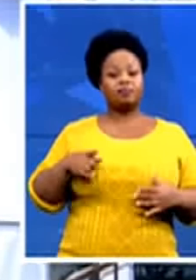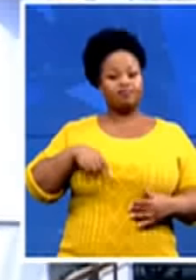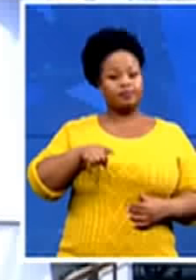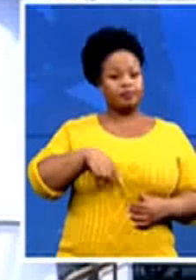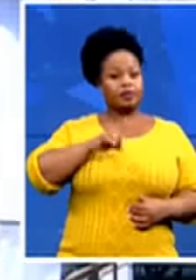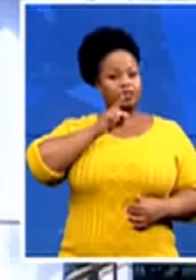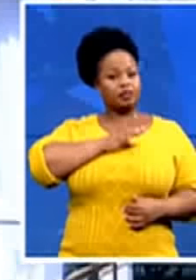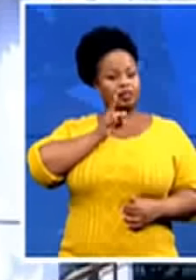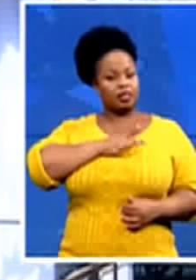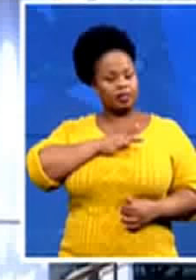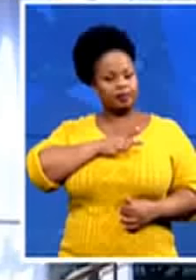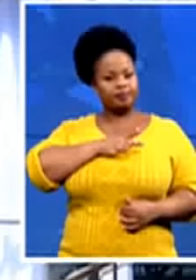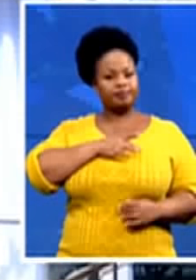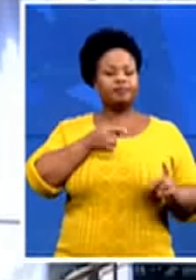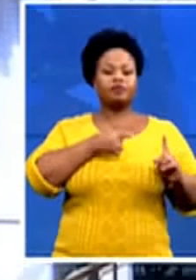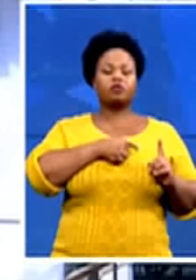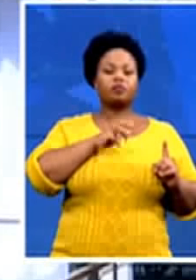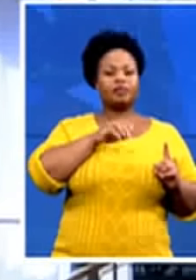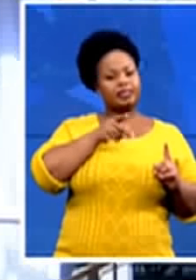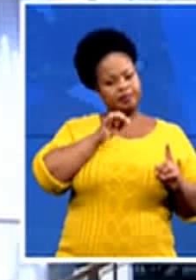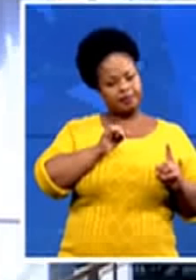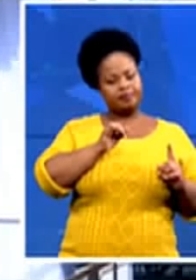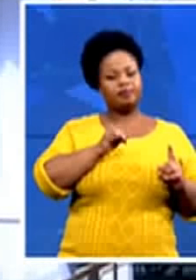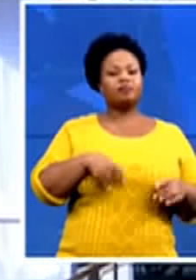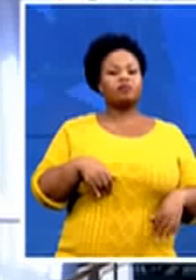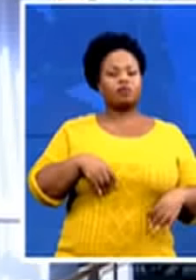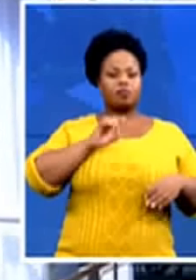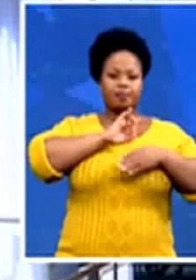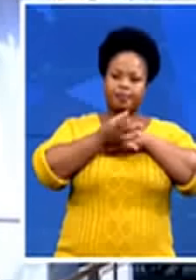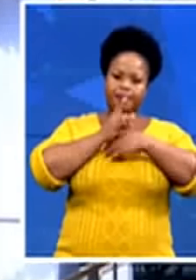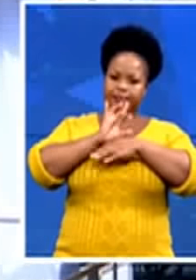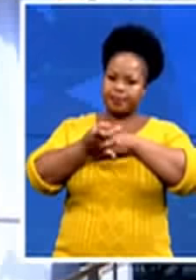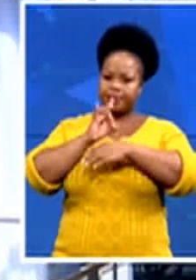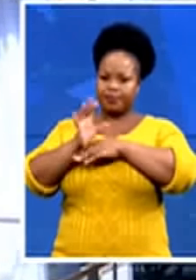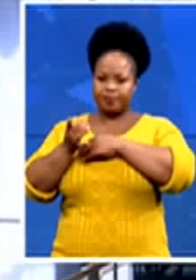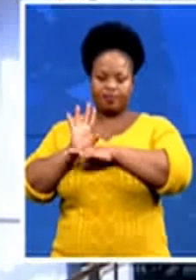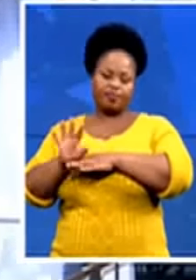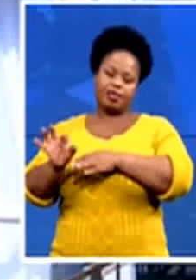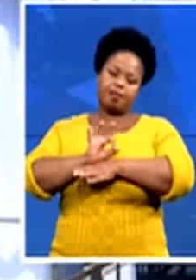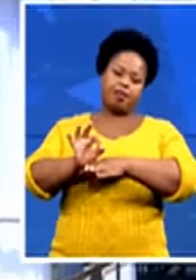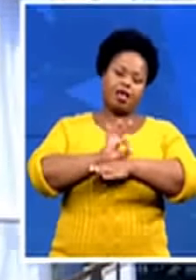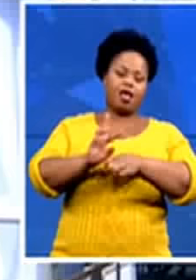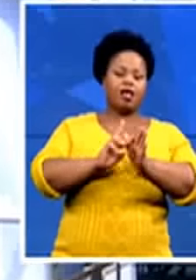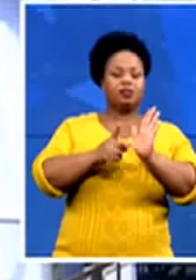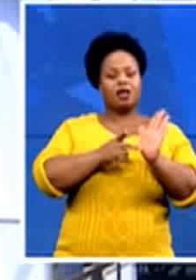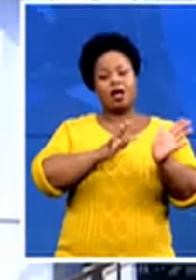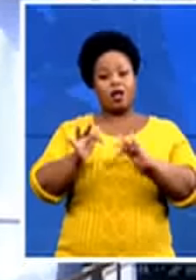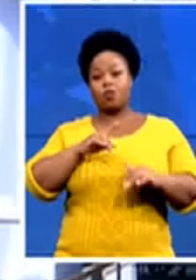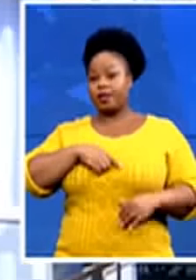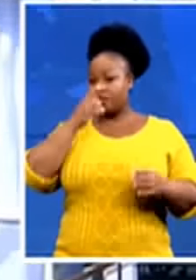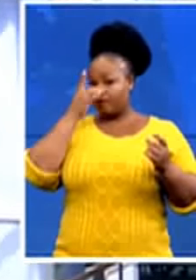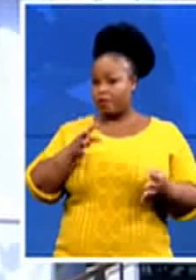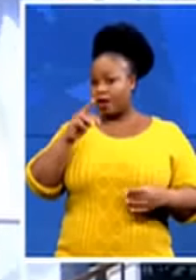kaMagwaza-Msibi they'd been consulting with her about the plans for the party. And in fact, she was telling some of the leaders of the party, they blamed